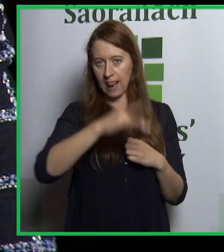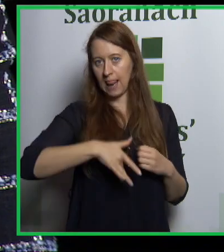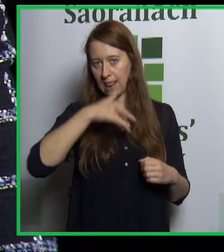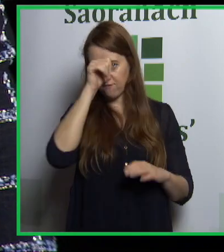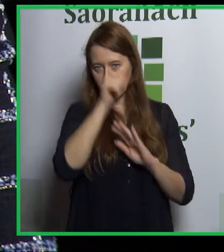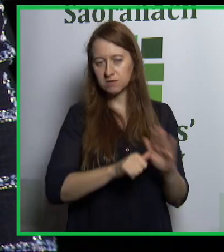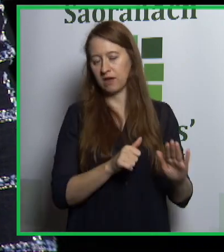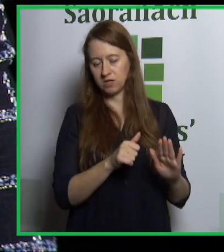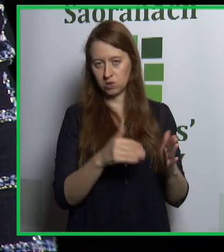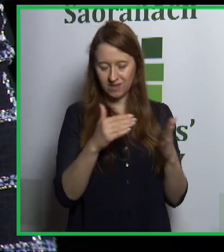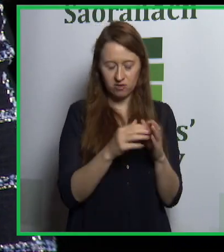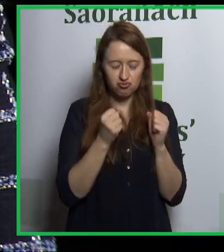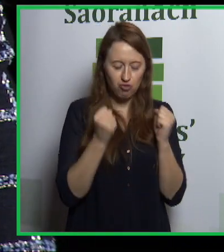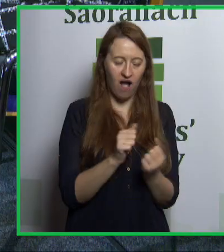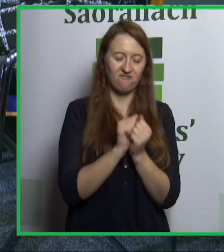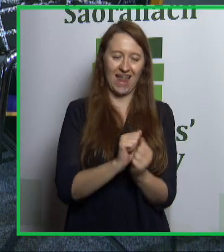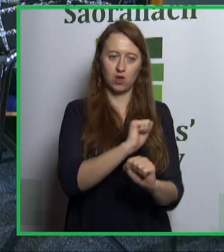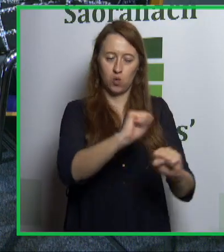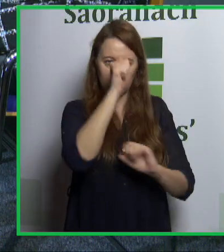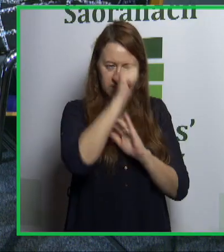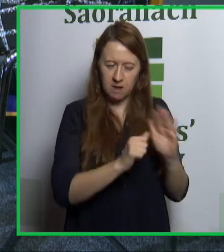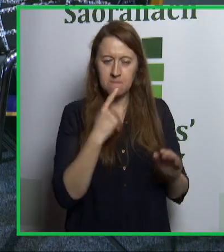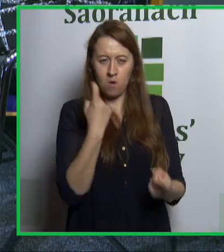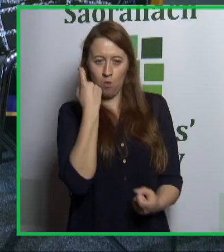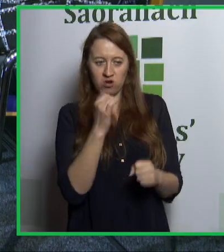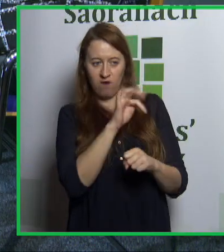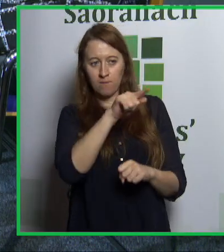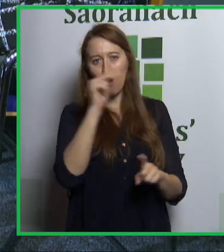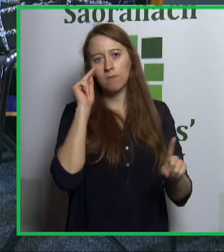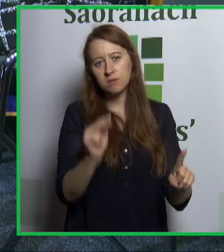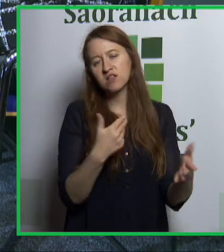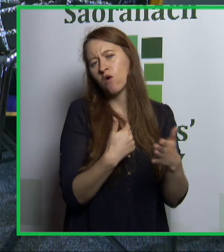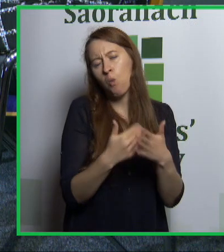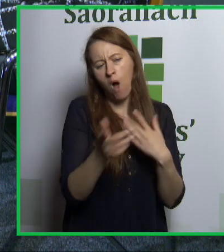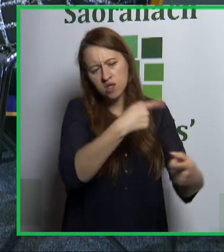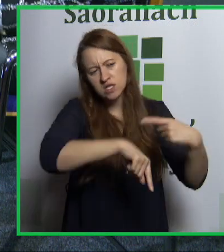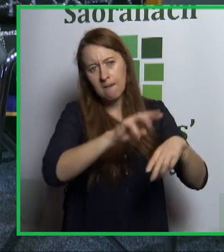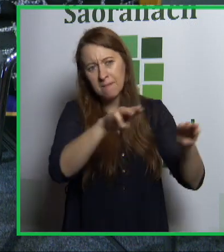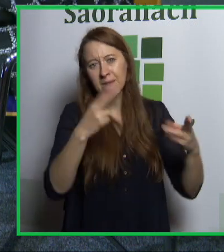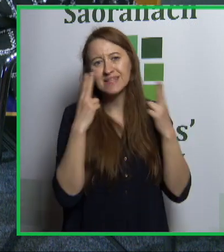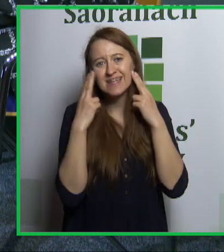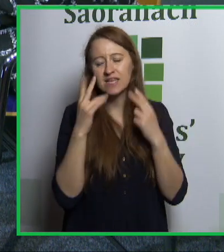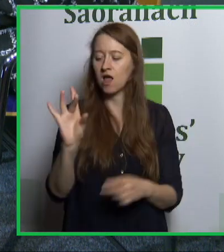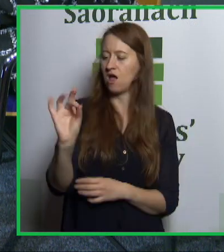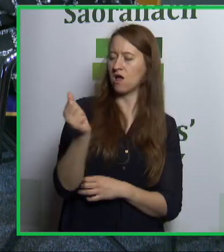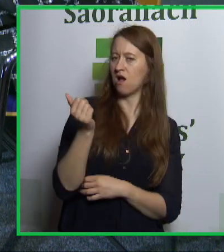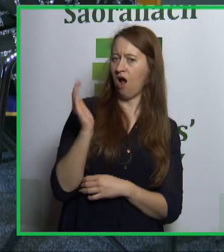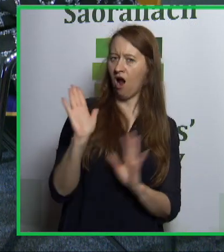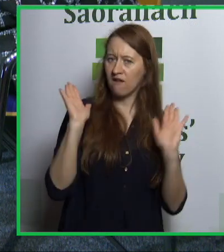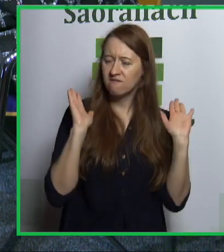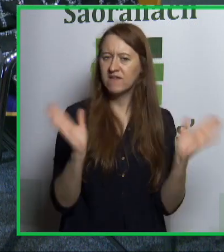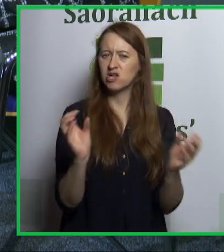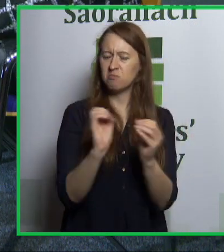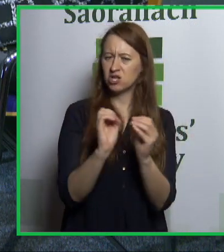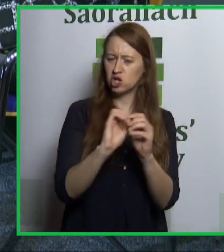What is it that people need? Like Carl, you mentioned earlier about which is obviously you're putting into your practice now